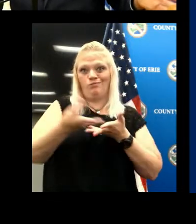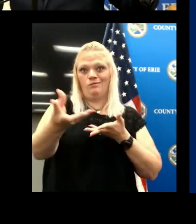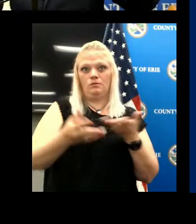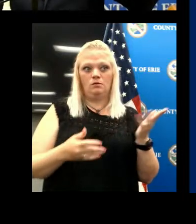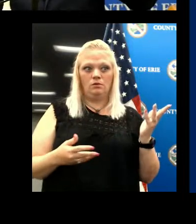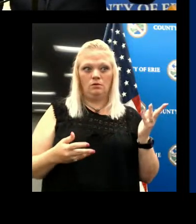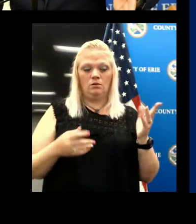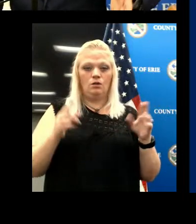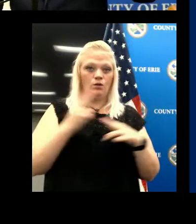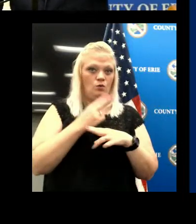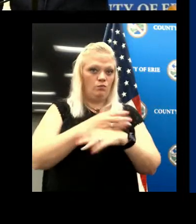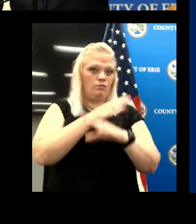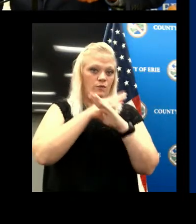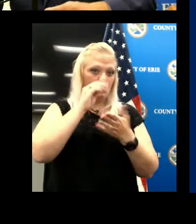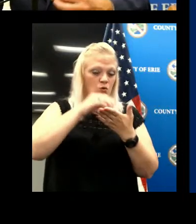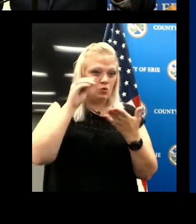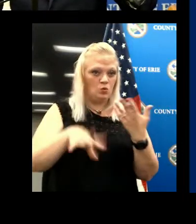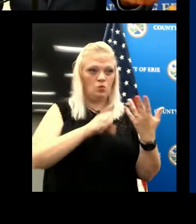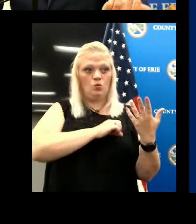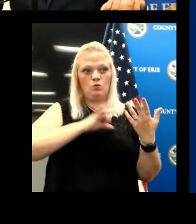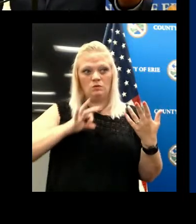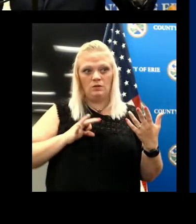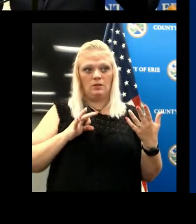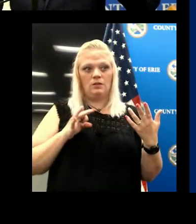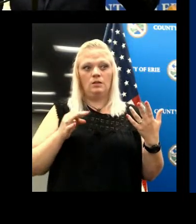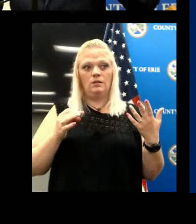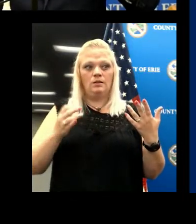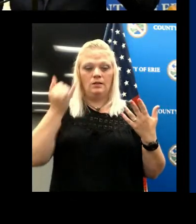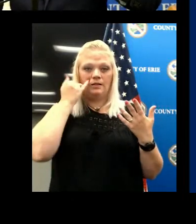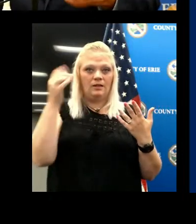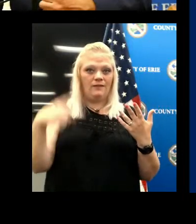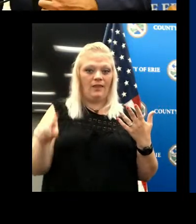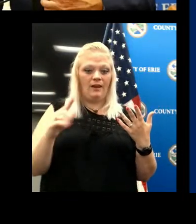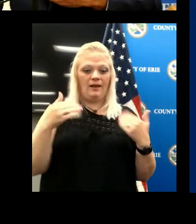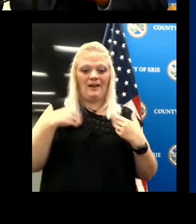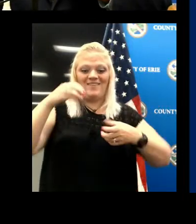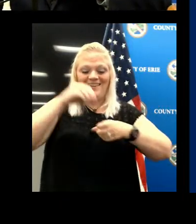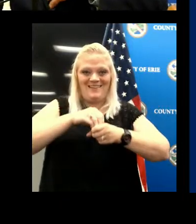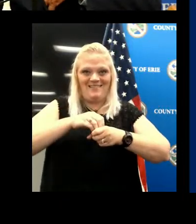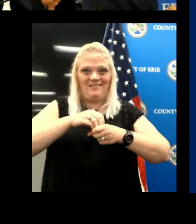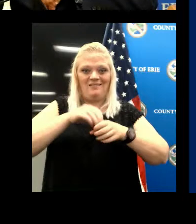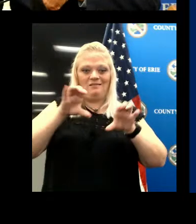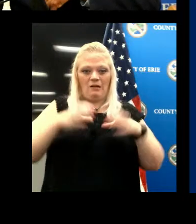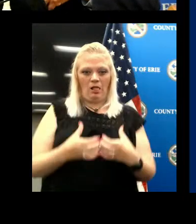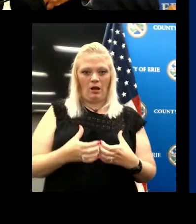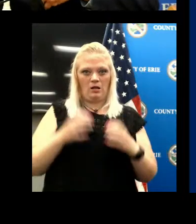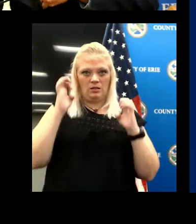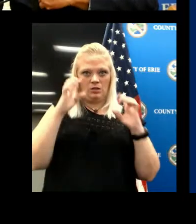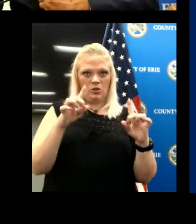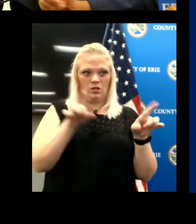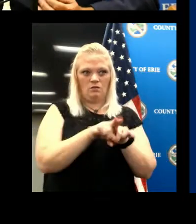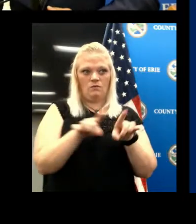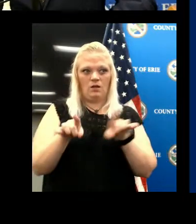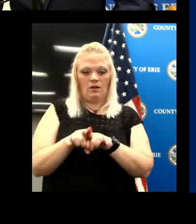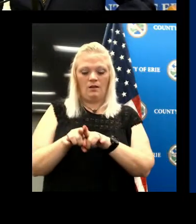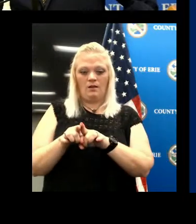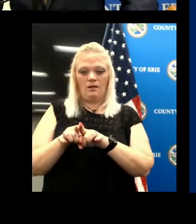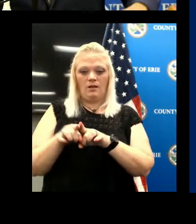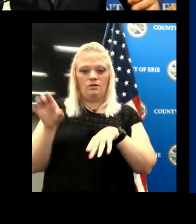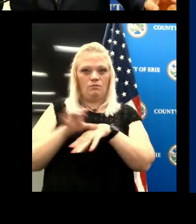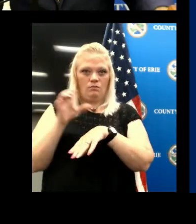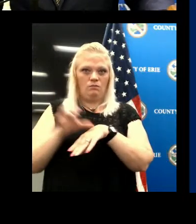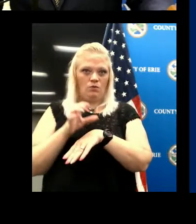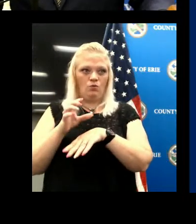to be used to protect students, protect faculty and staff if they have in-class education, as well as virtual